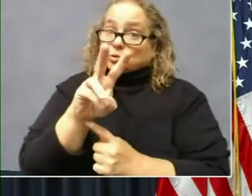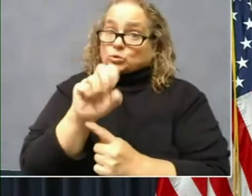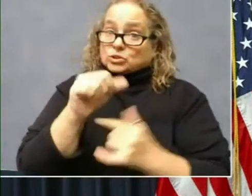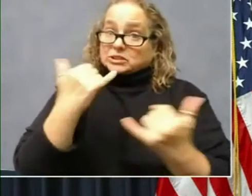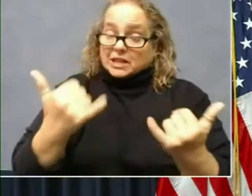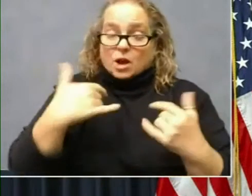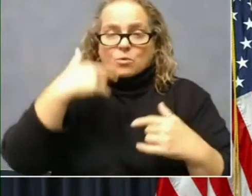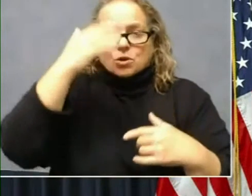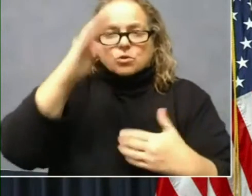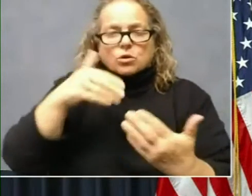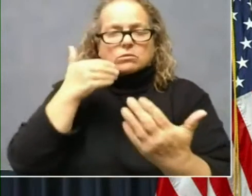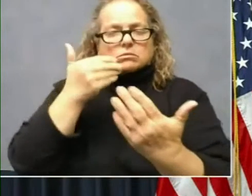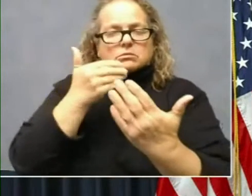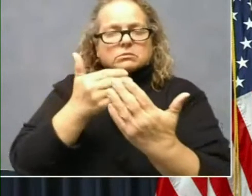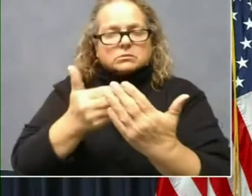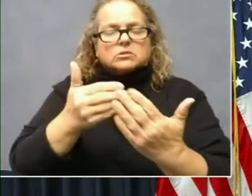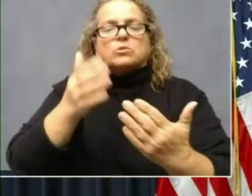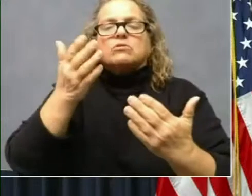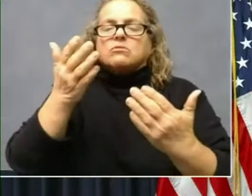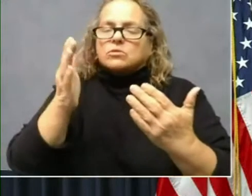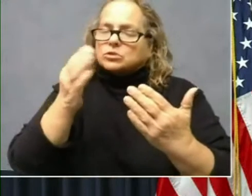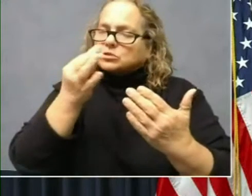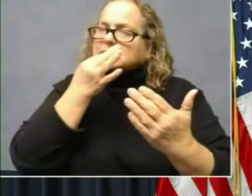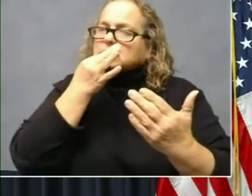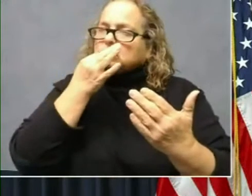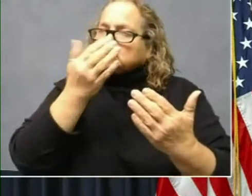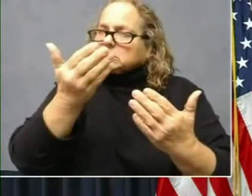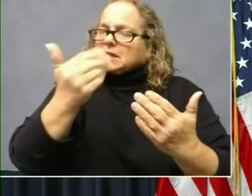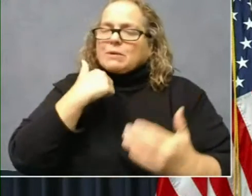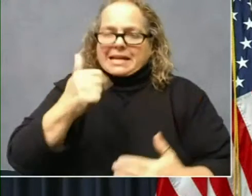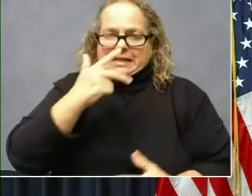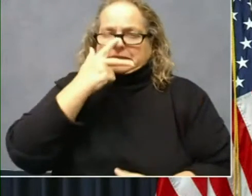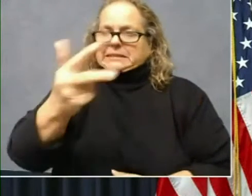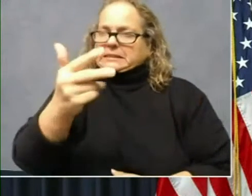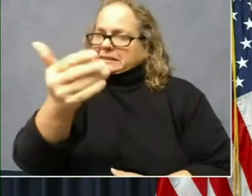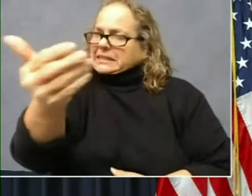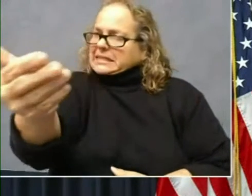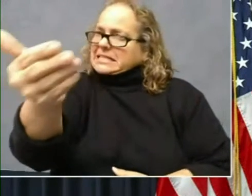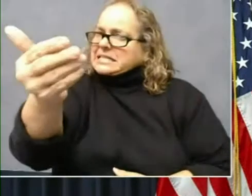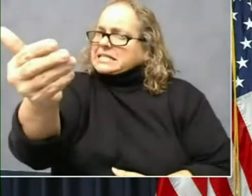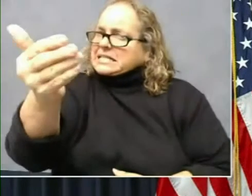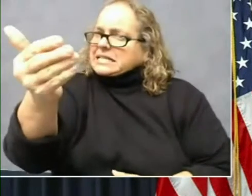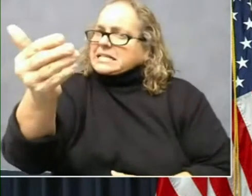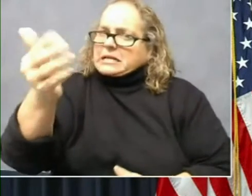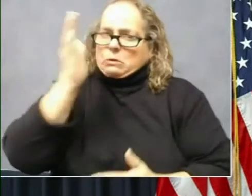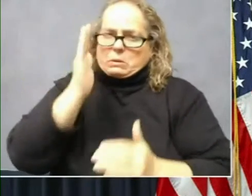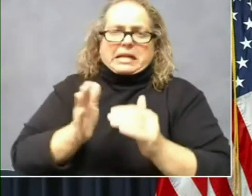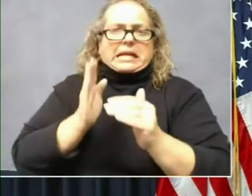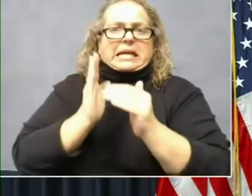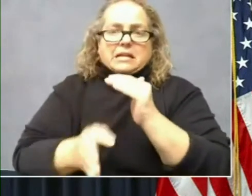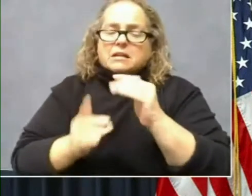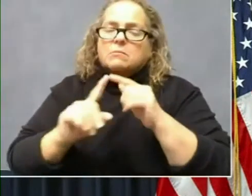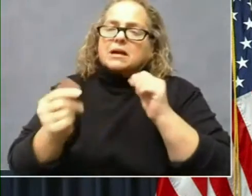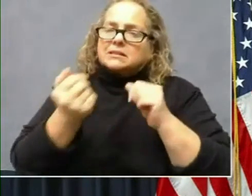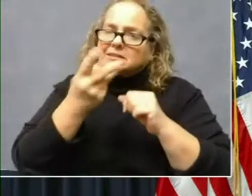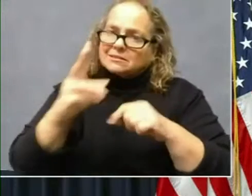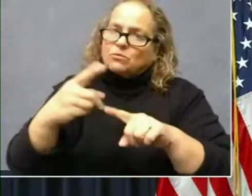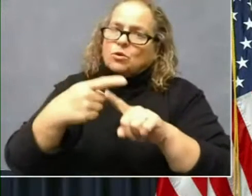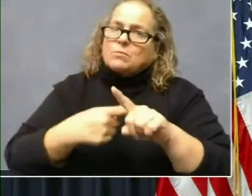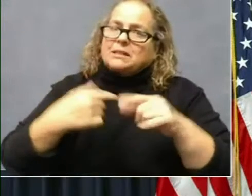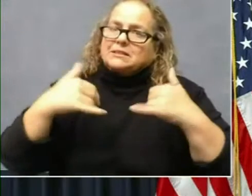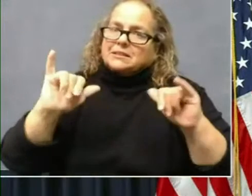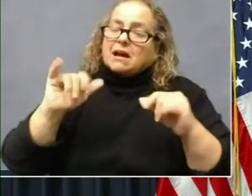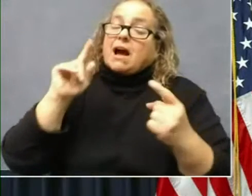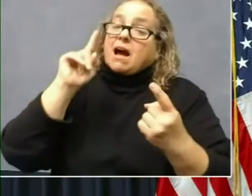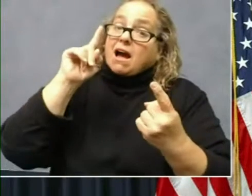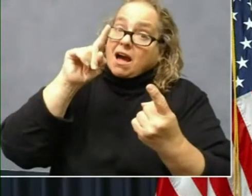there. We can see it, we can feel it, but it's still months away. And until then, we've got to continue